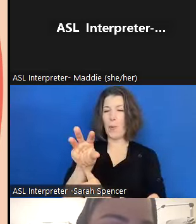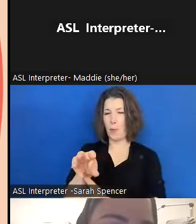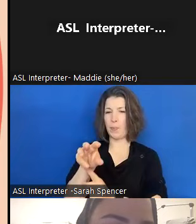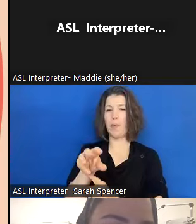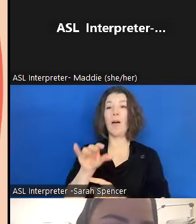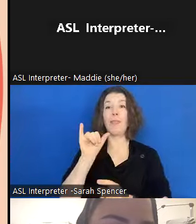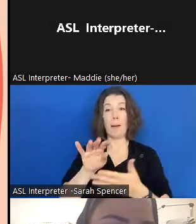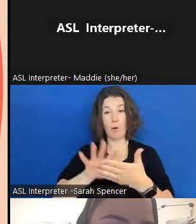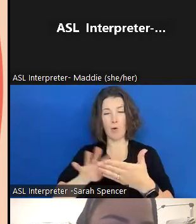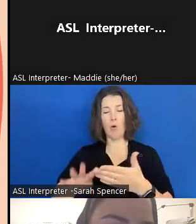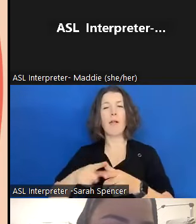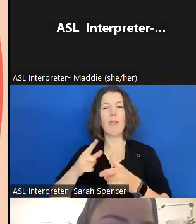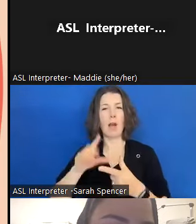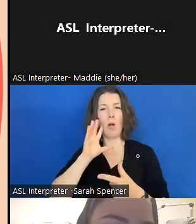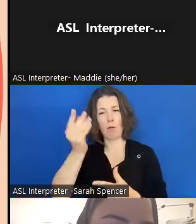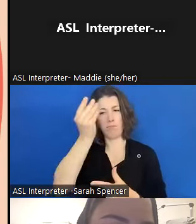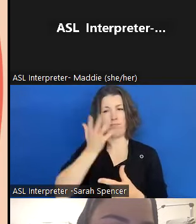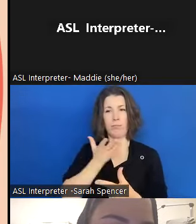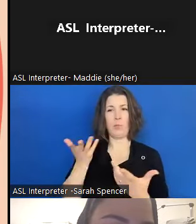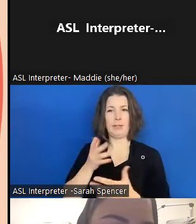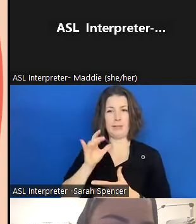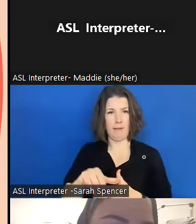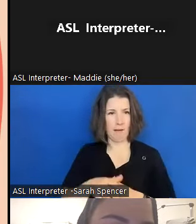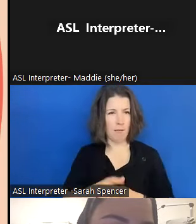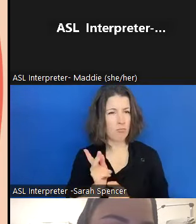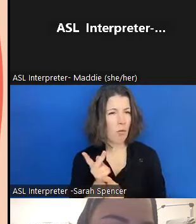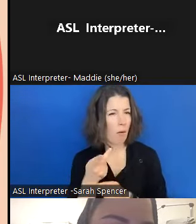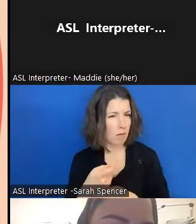so, Yeah, my apologies for